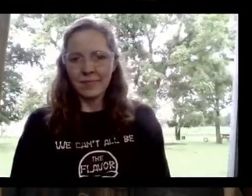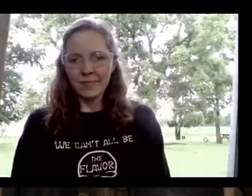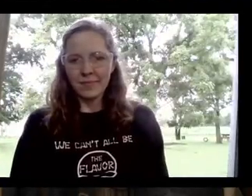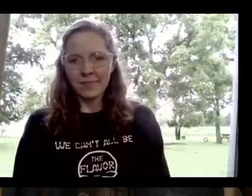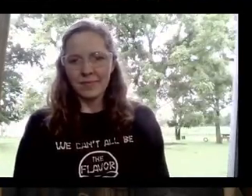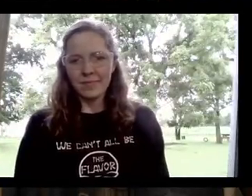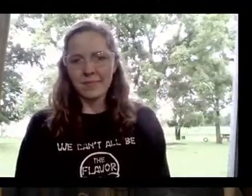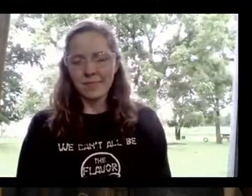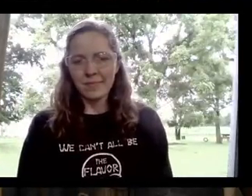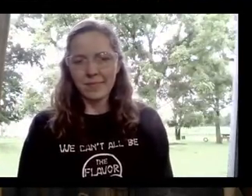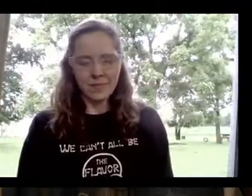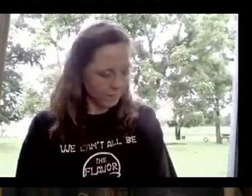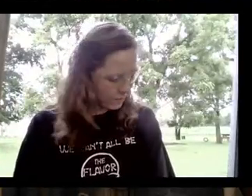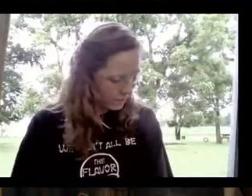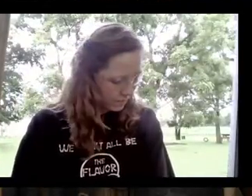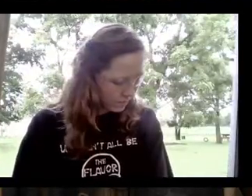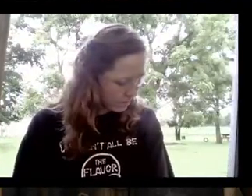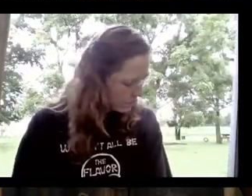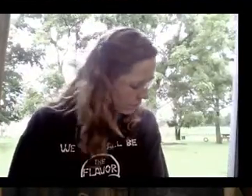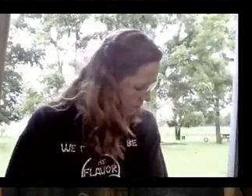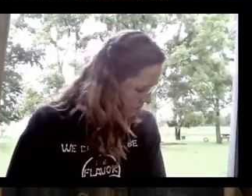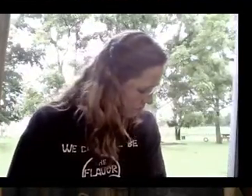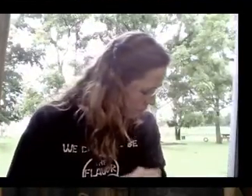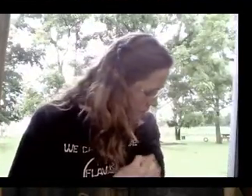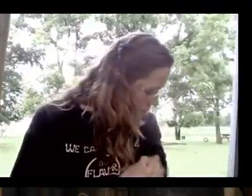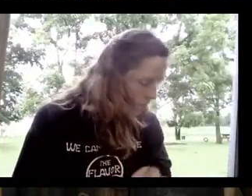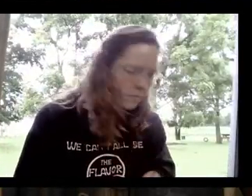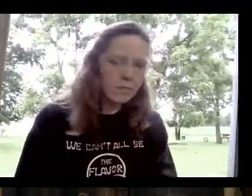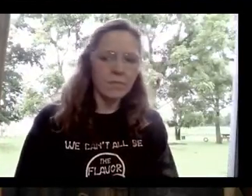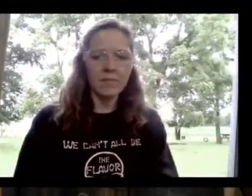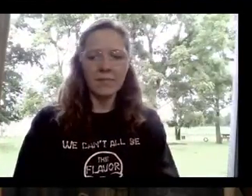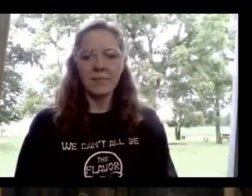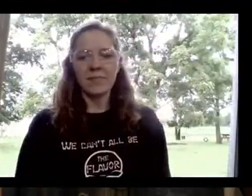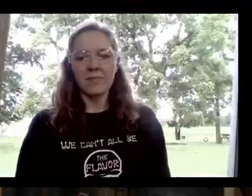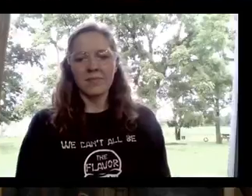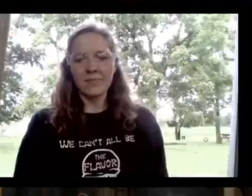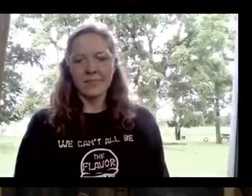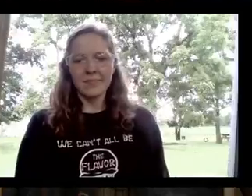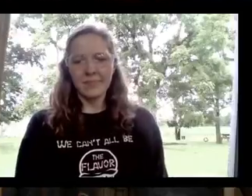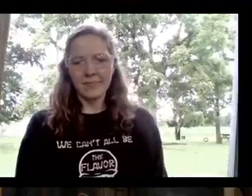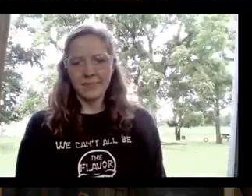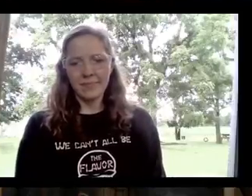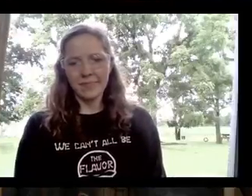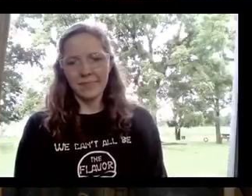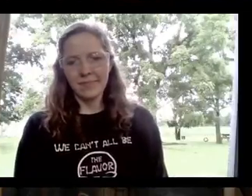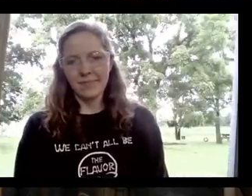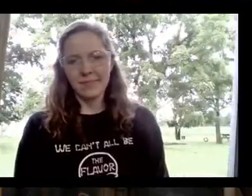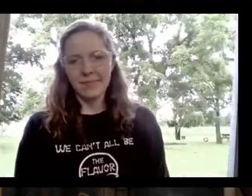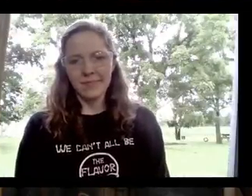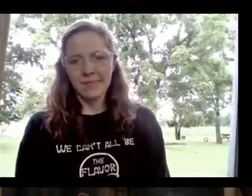But it's 100% cotton, works good that way. And